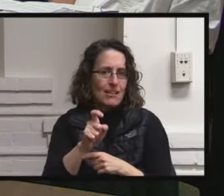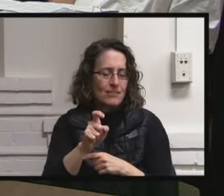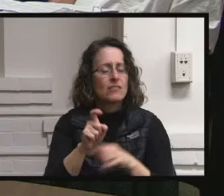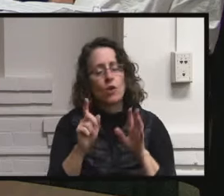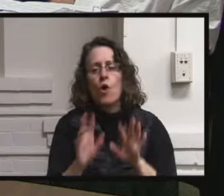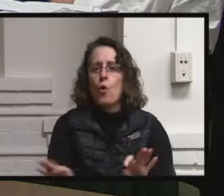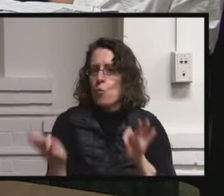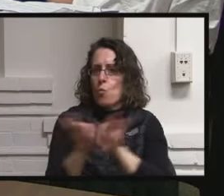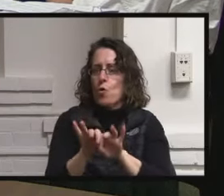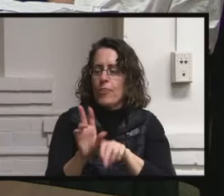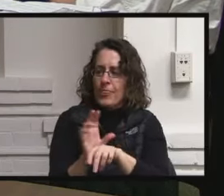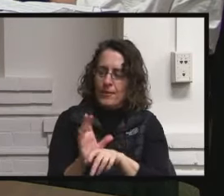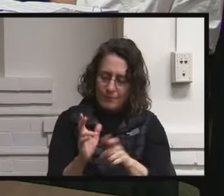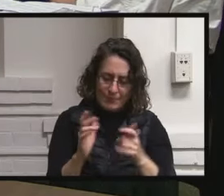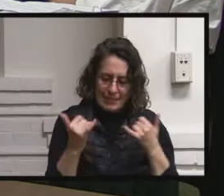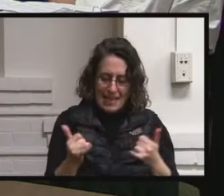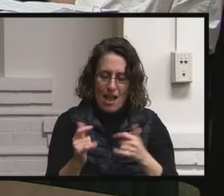GSP has now committed to do.